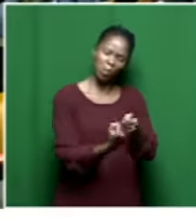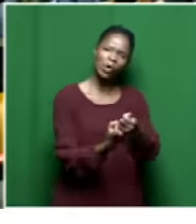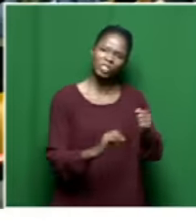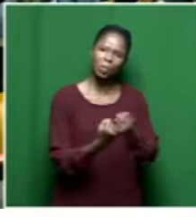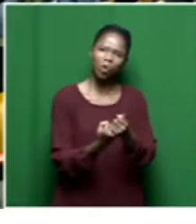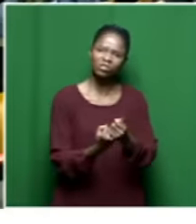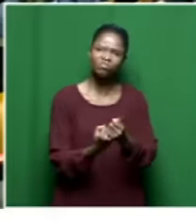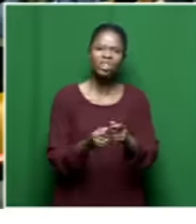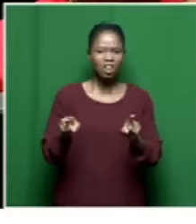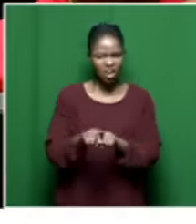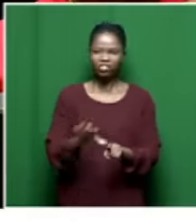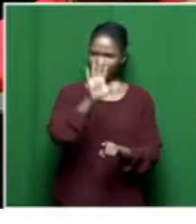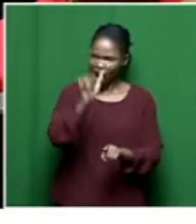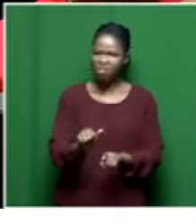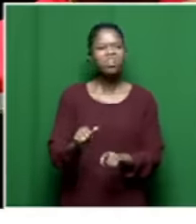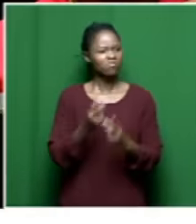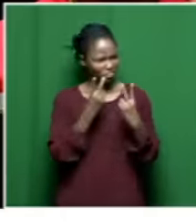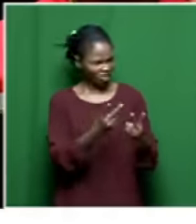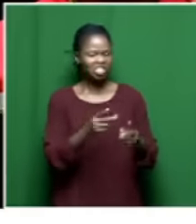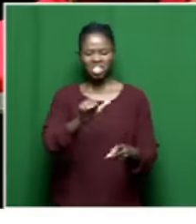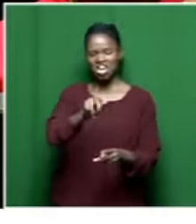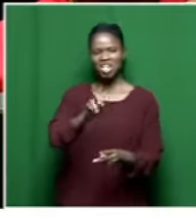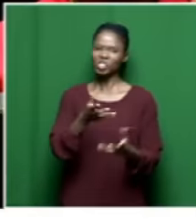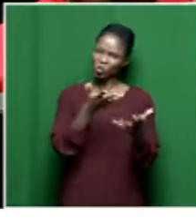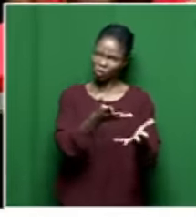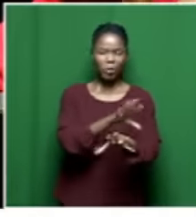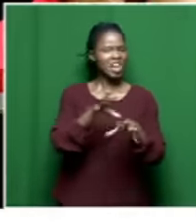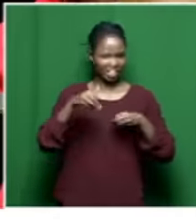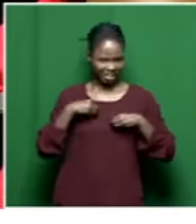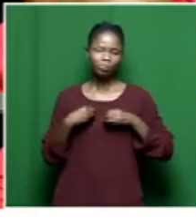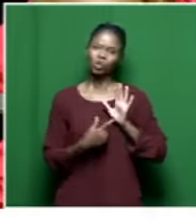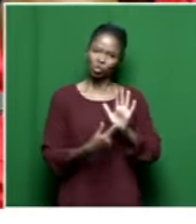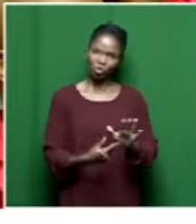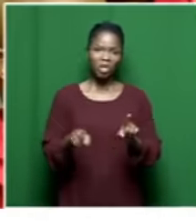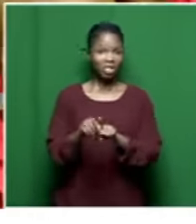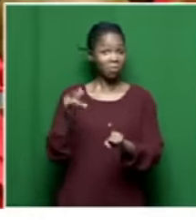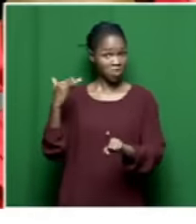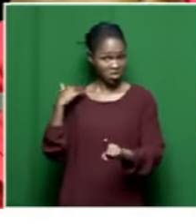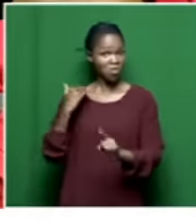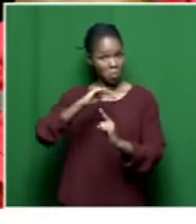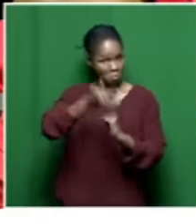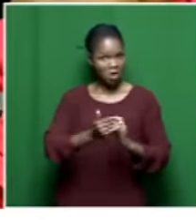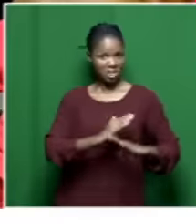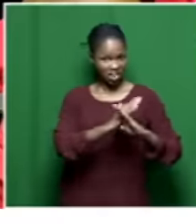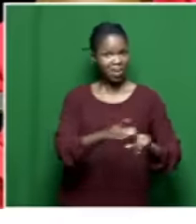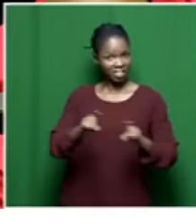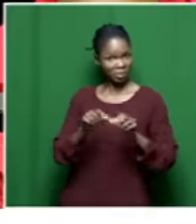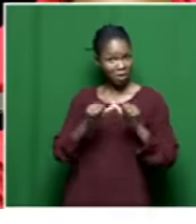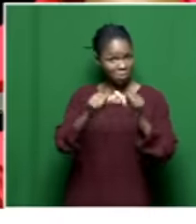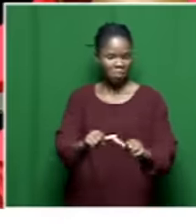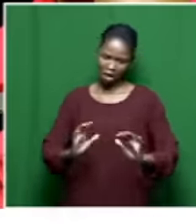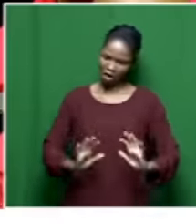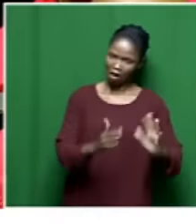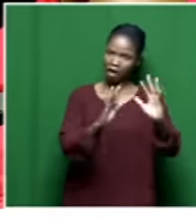house. And South Africans should see the ANC for what it is. A defendant de Klerk, Honorable they are Malema. Clapping hands for de